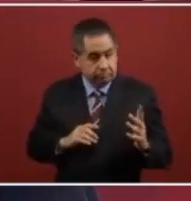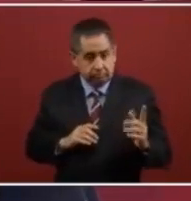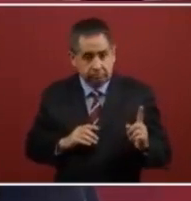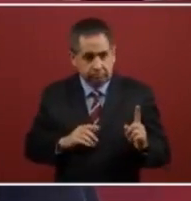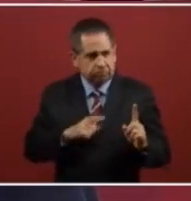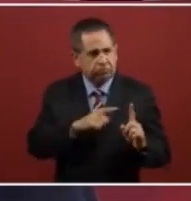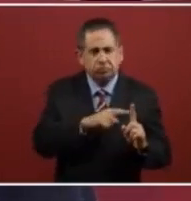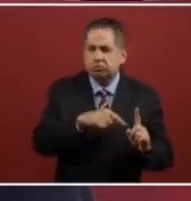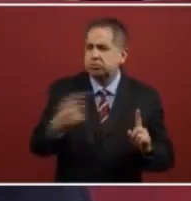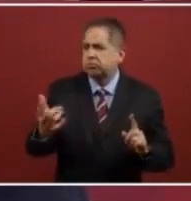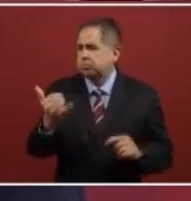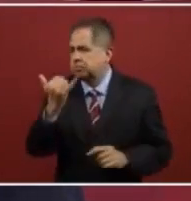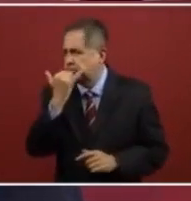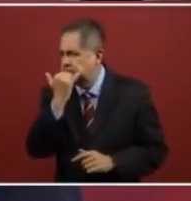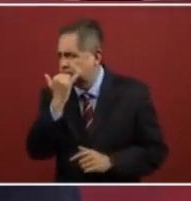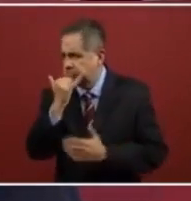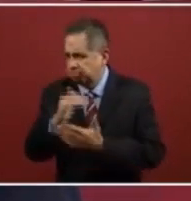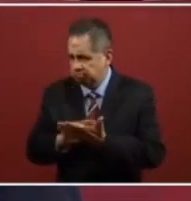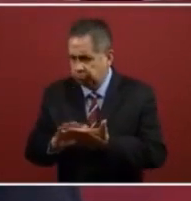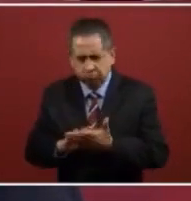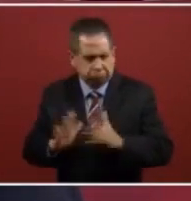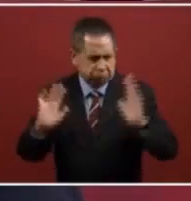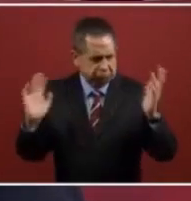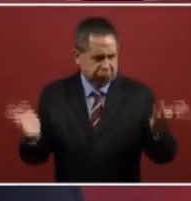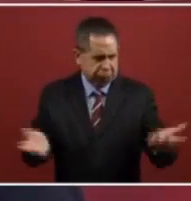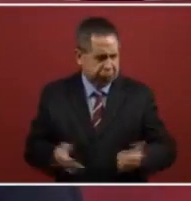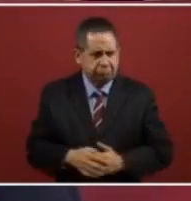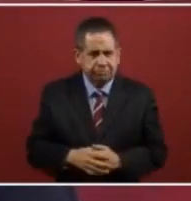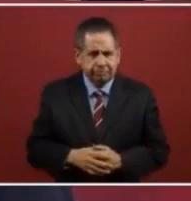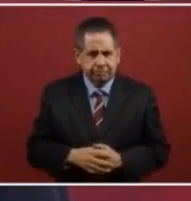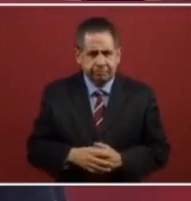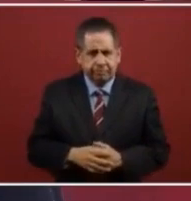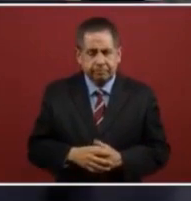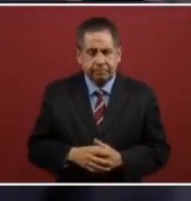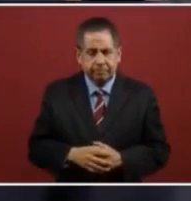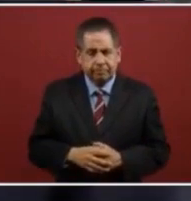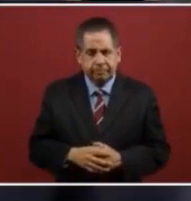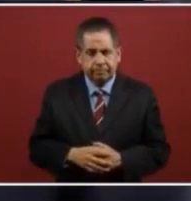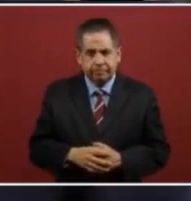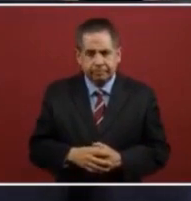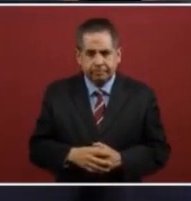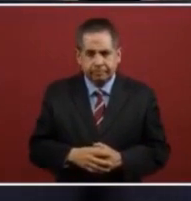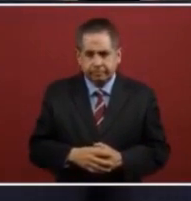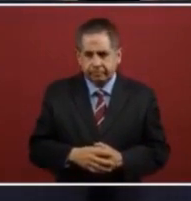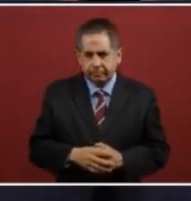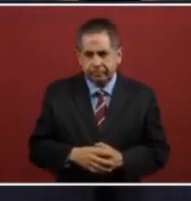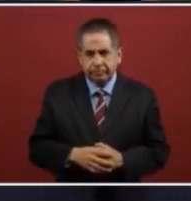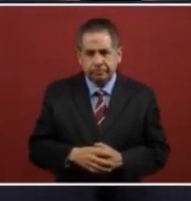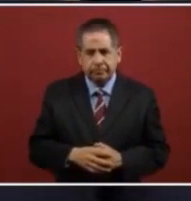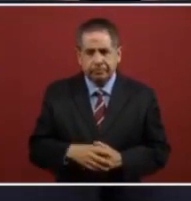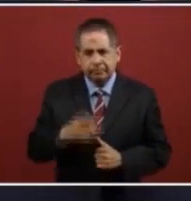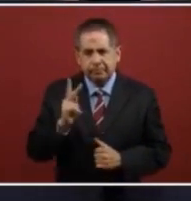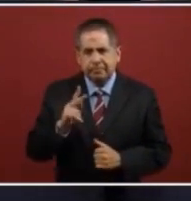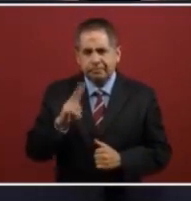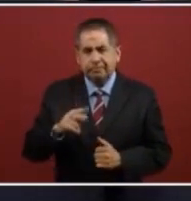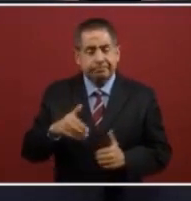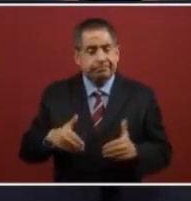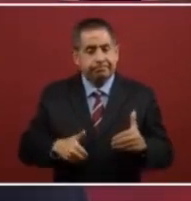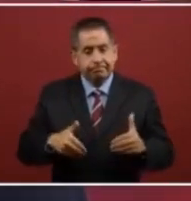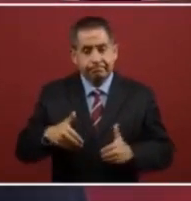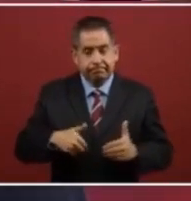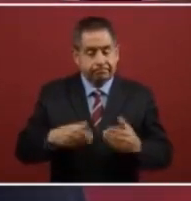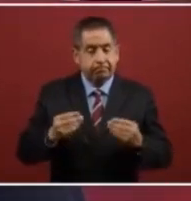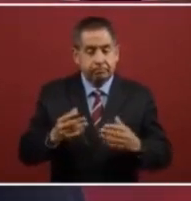se ofrezca una disculpa, just need to offer a pero express. me molesta mucho a